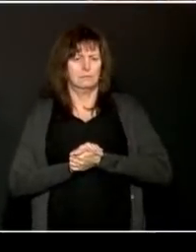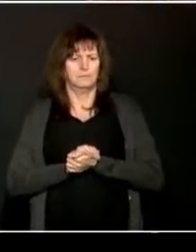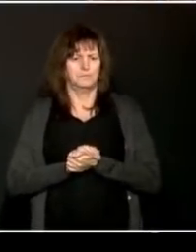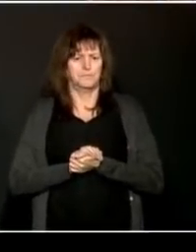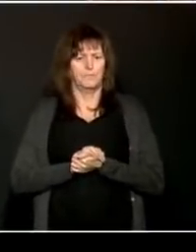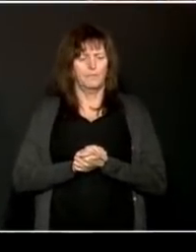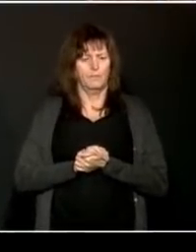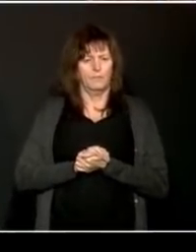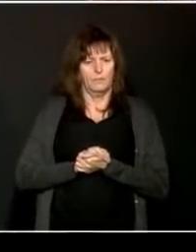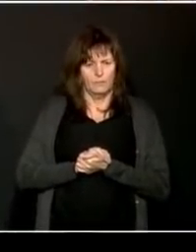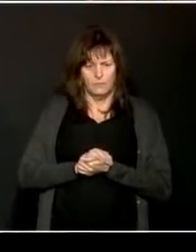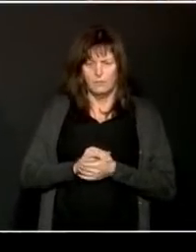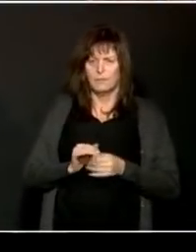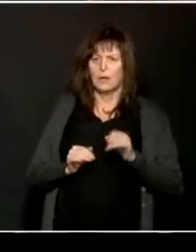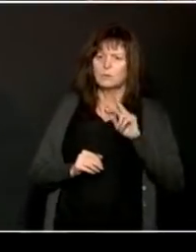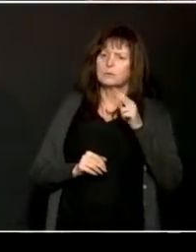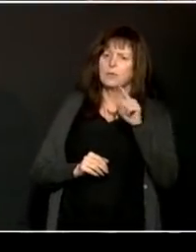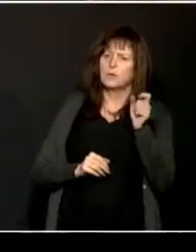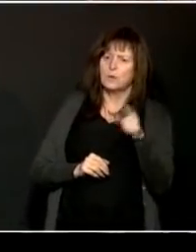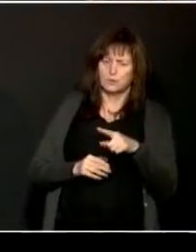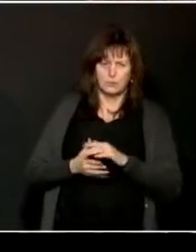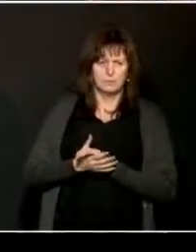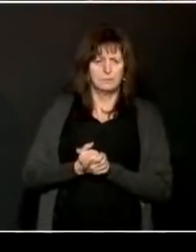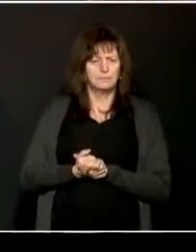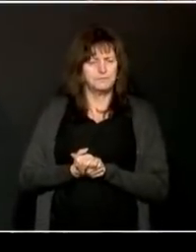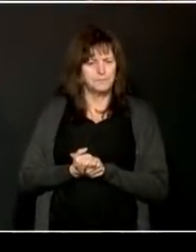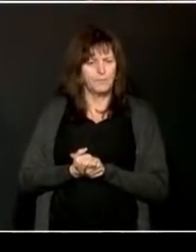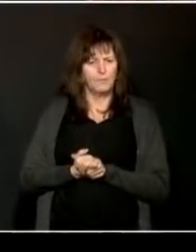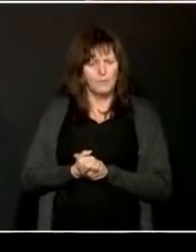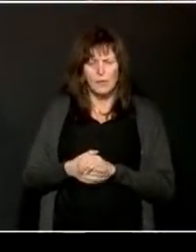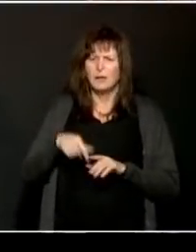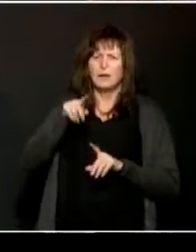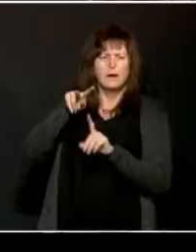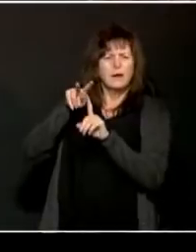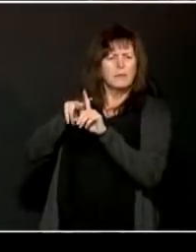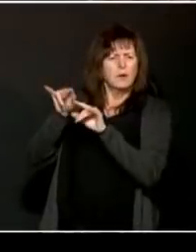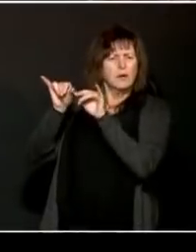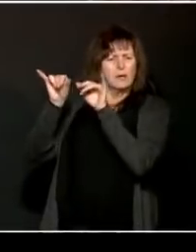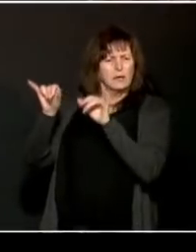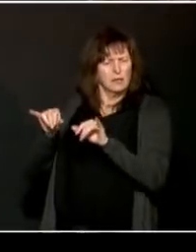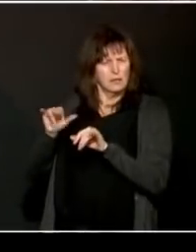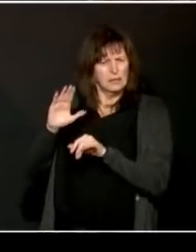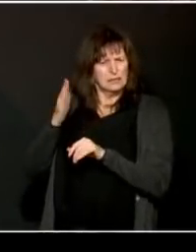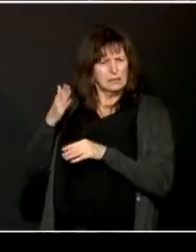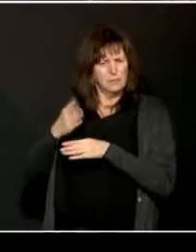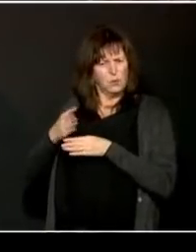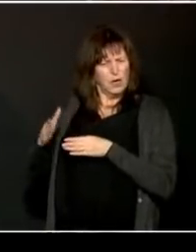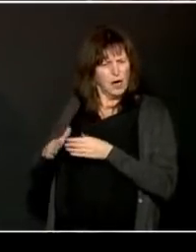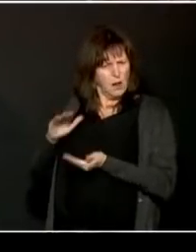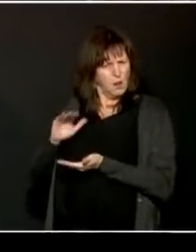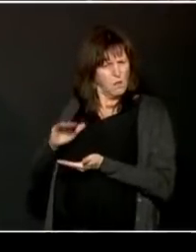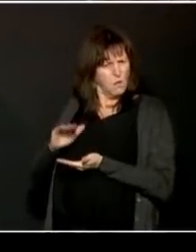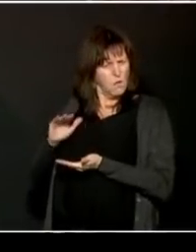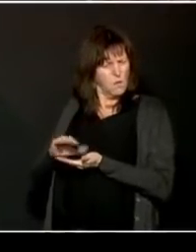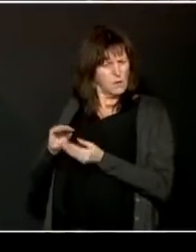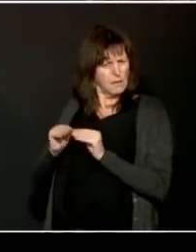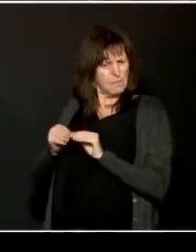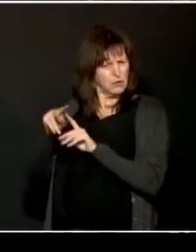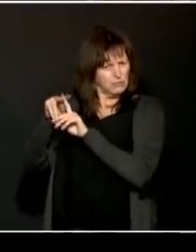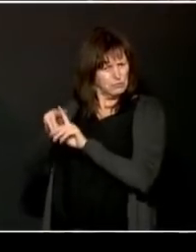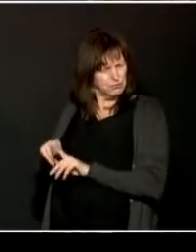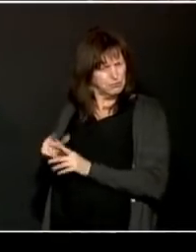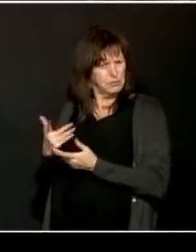fairly consistent that bookings are lower on the weekends. For example, I think Friday was about 60,000, and then